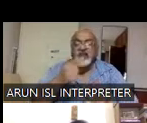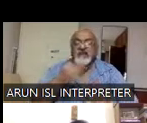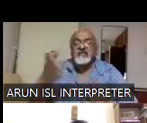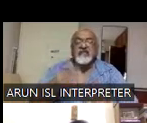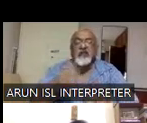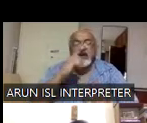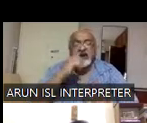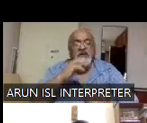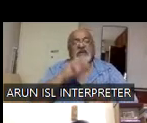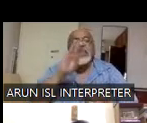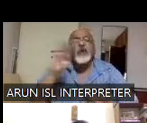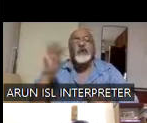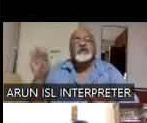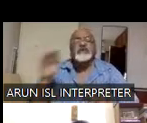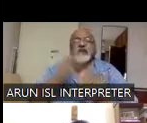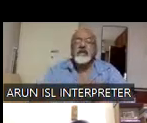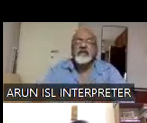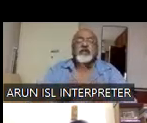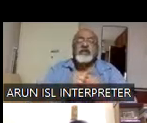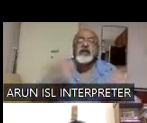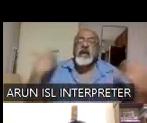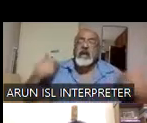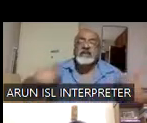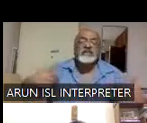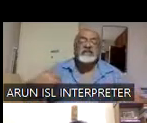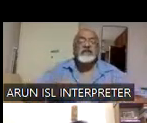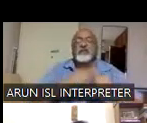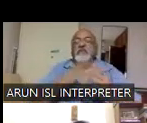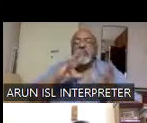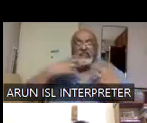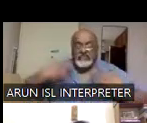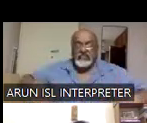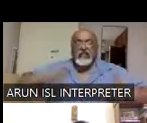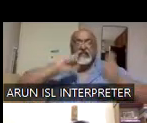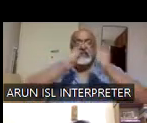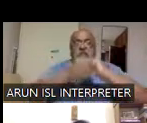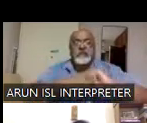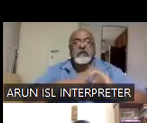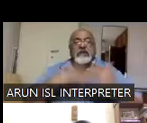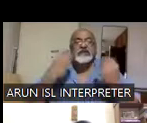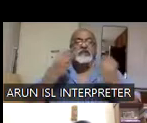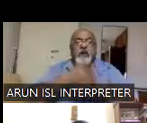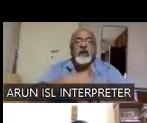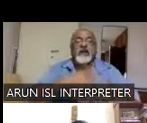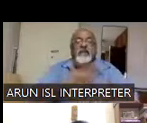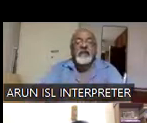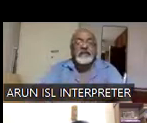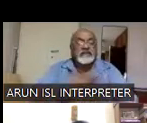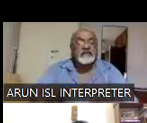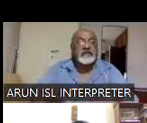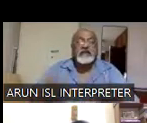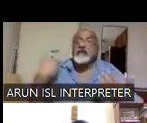caused thousands of babies to be born without hands, and very malformed, rudimentary hands, and so on. So Teresa did not